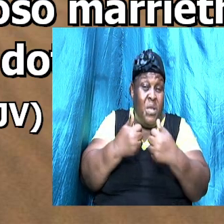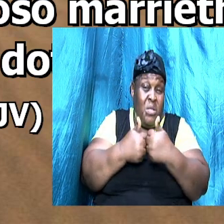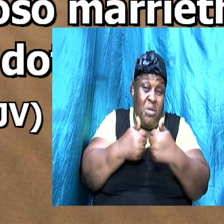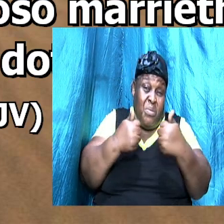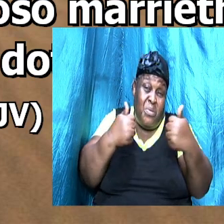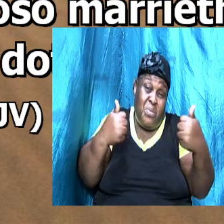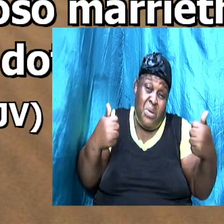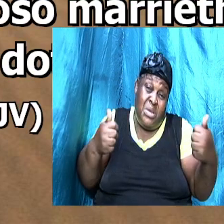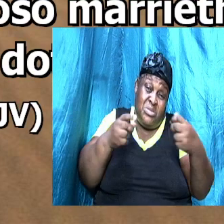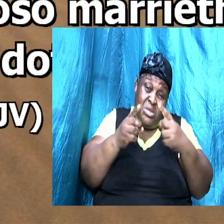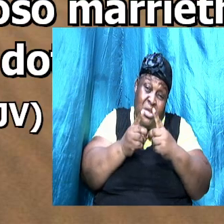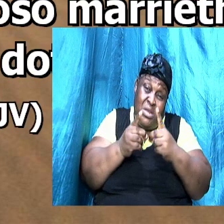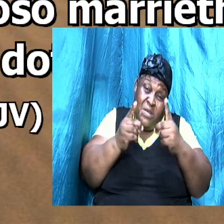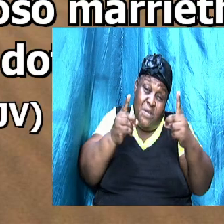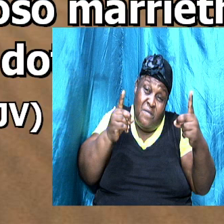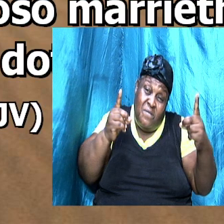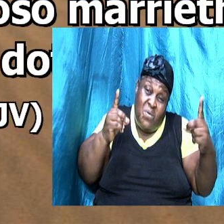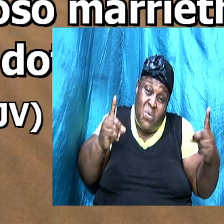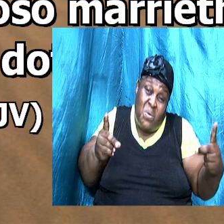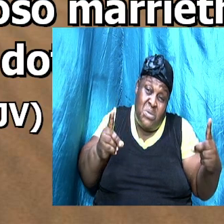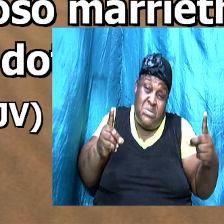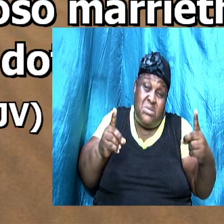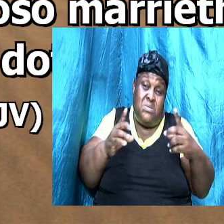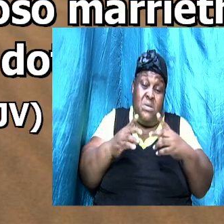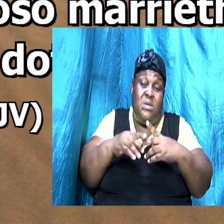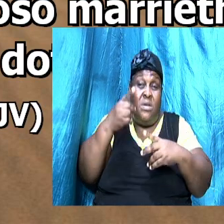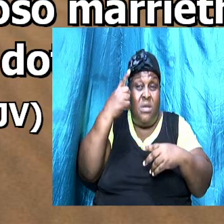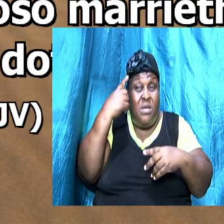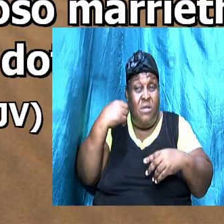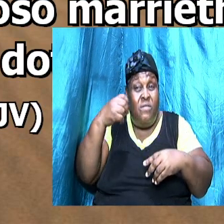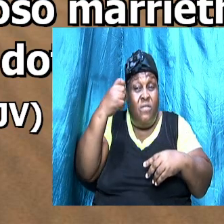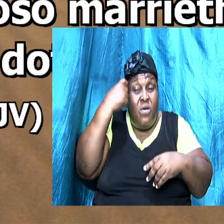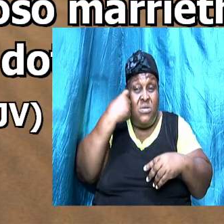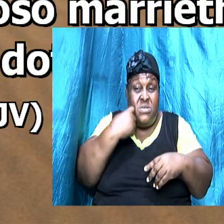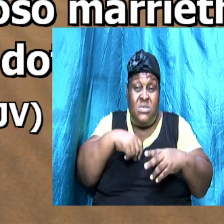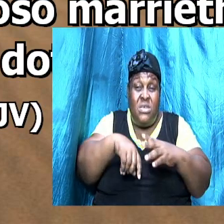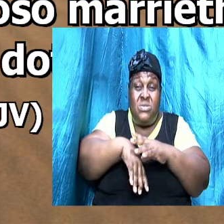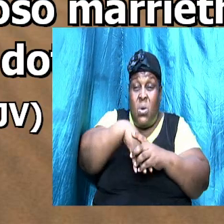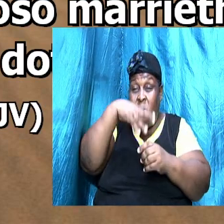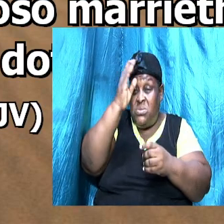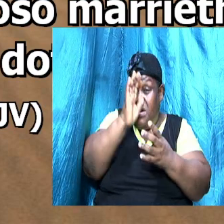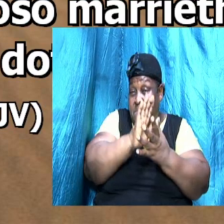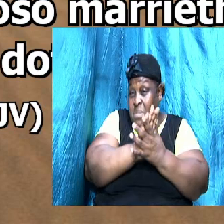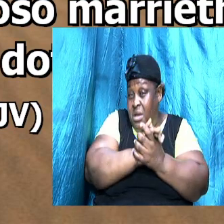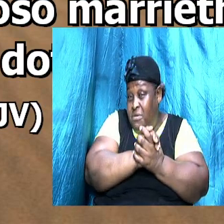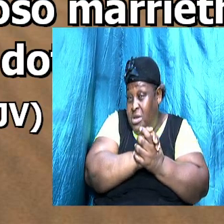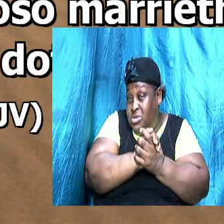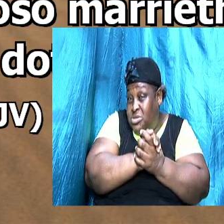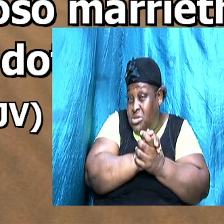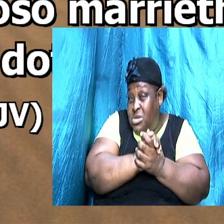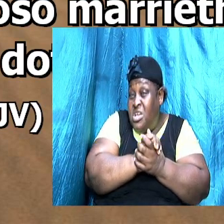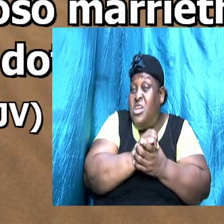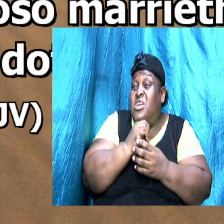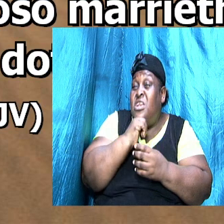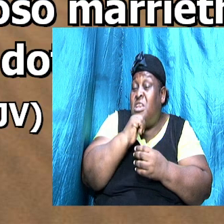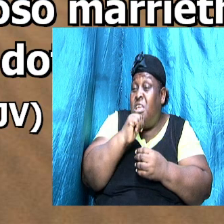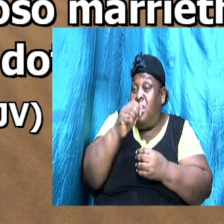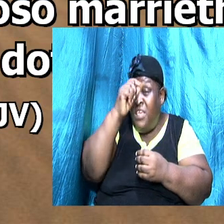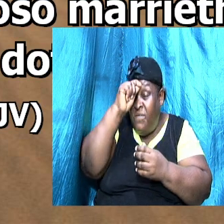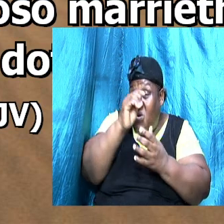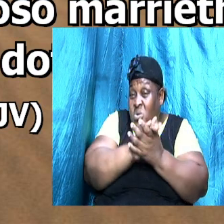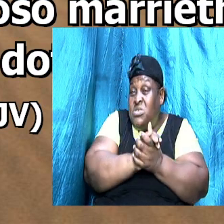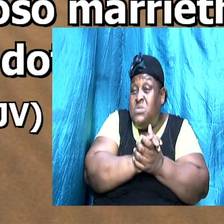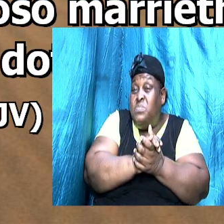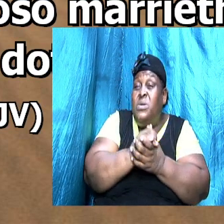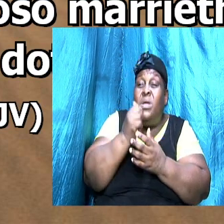separation as it relates to divorce is for fornication. Not if your husband is not a good man, not if your wife is not a